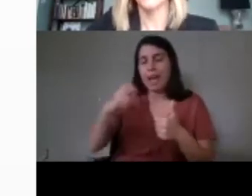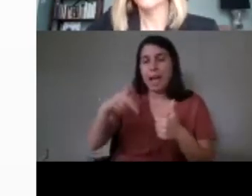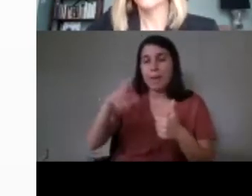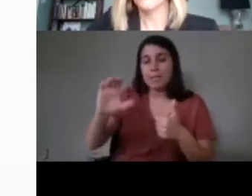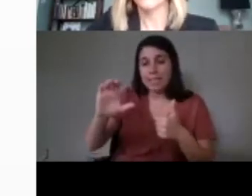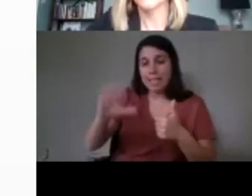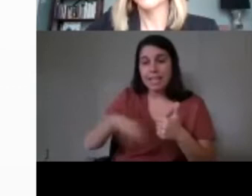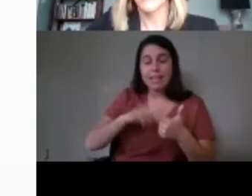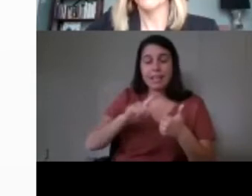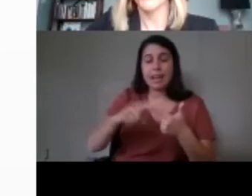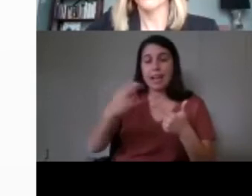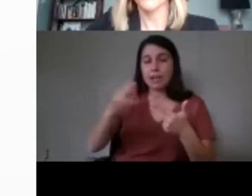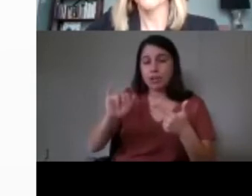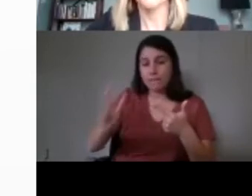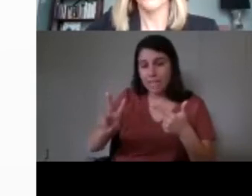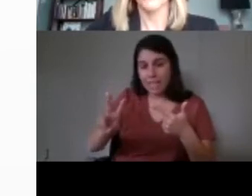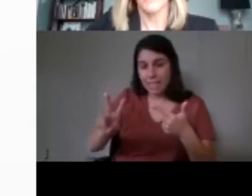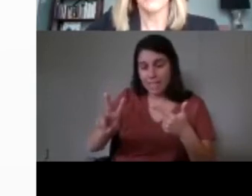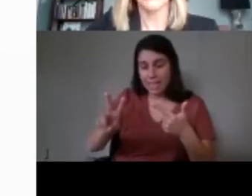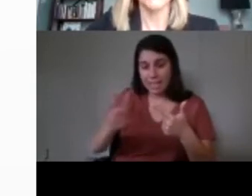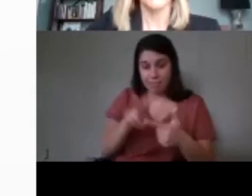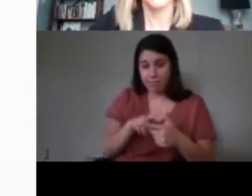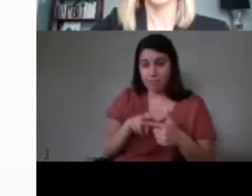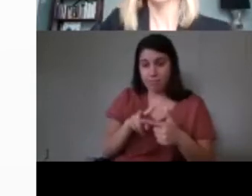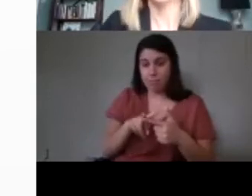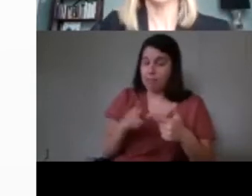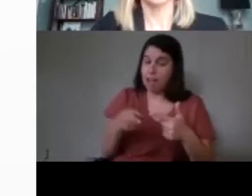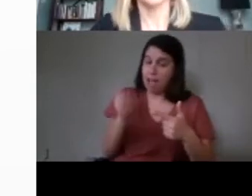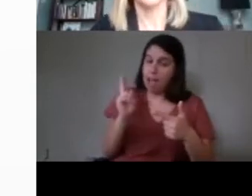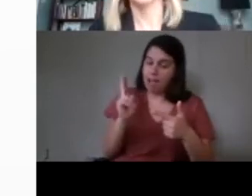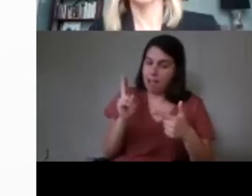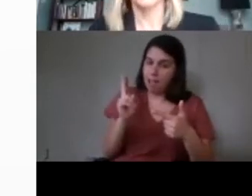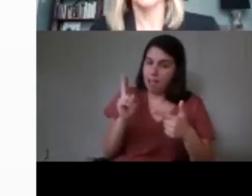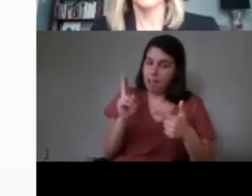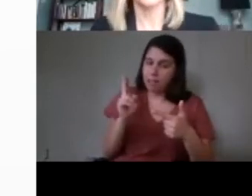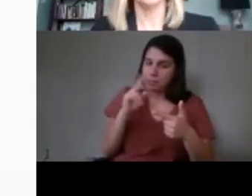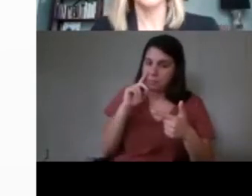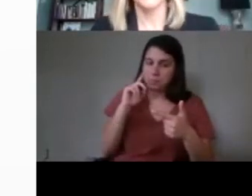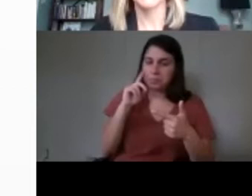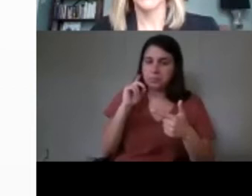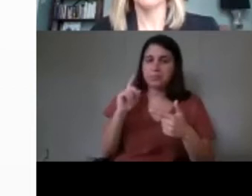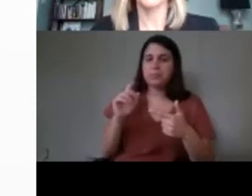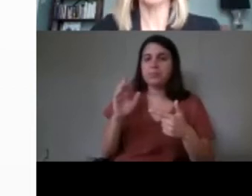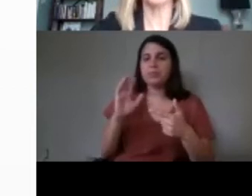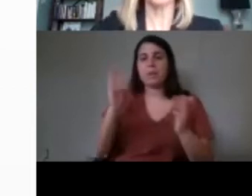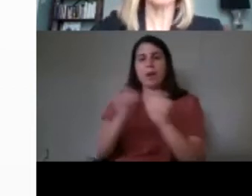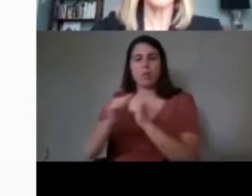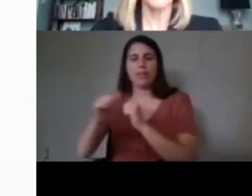HIV prevalence were fairly high, certainly that as compared with a community